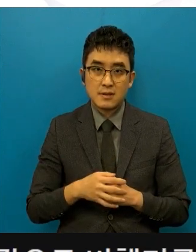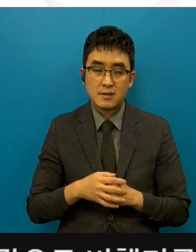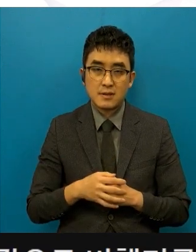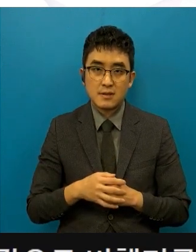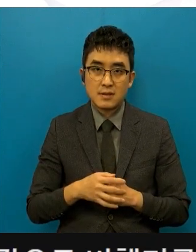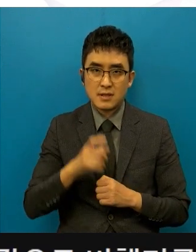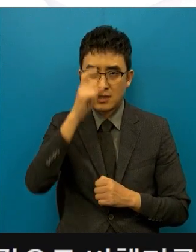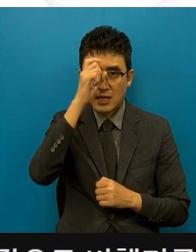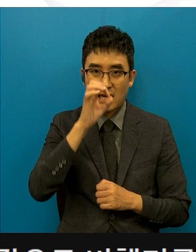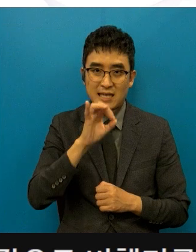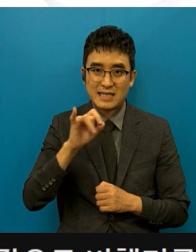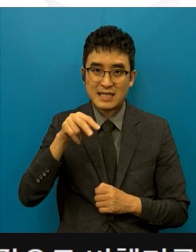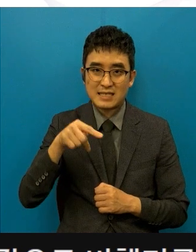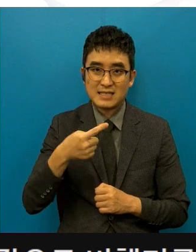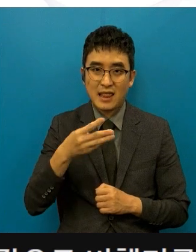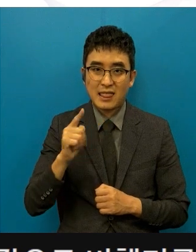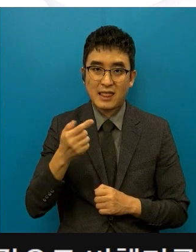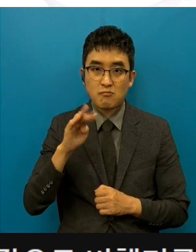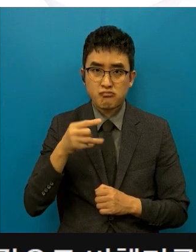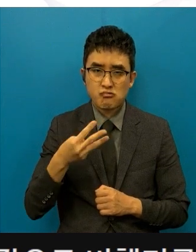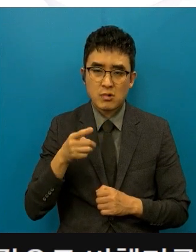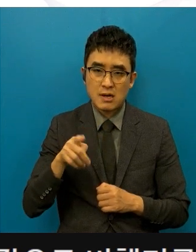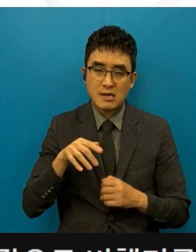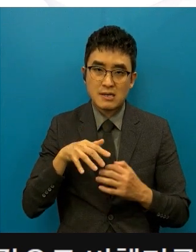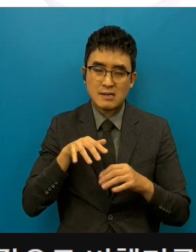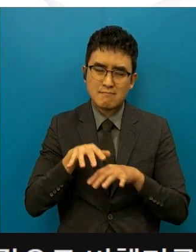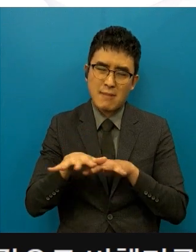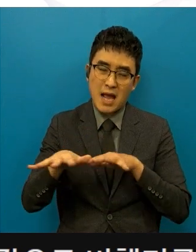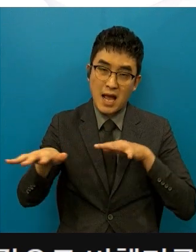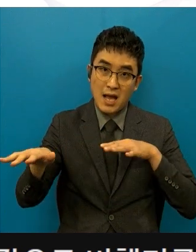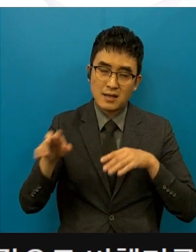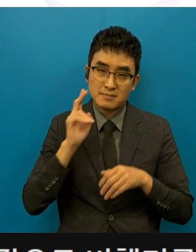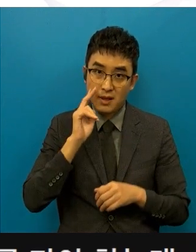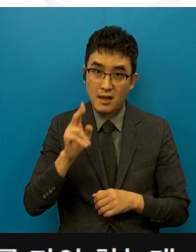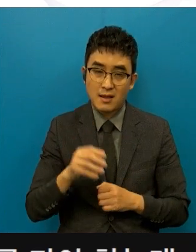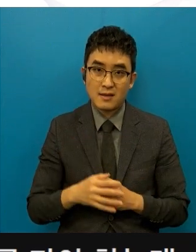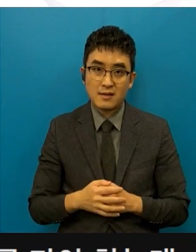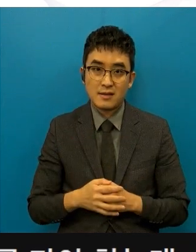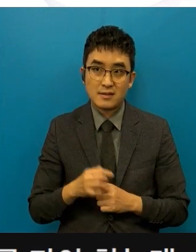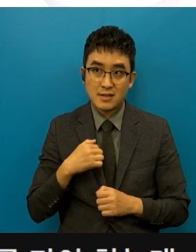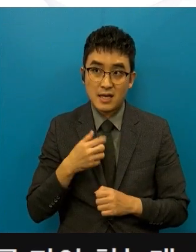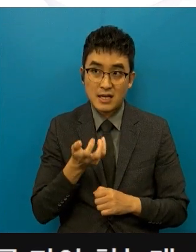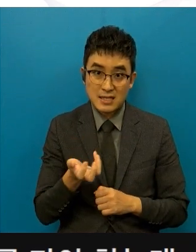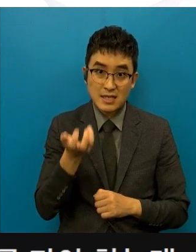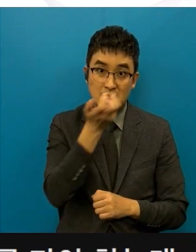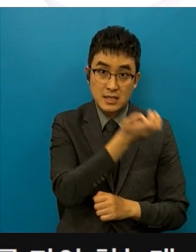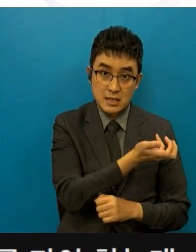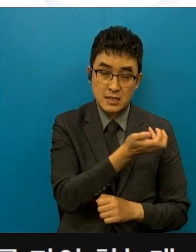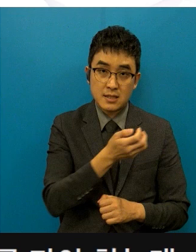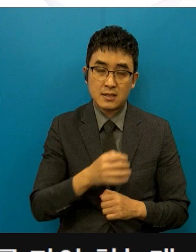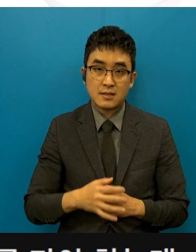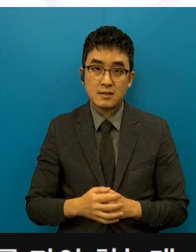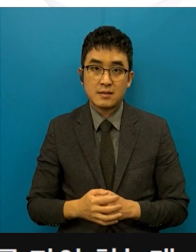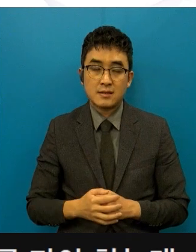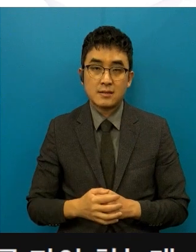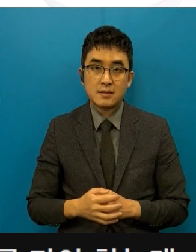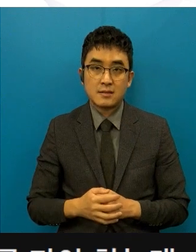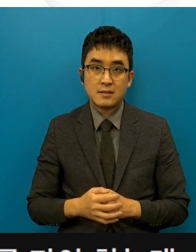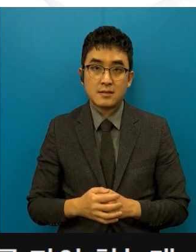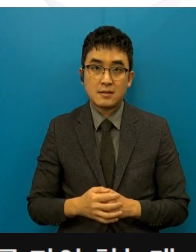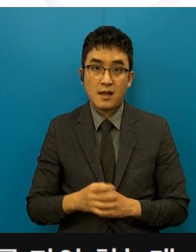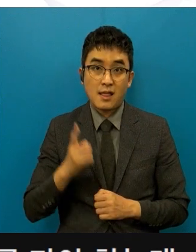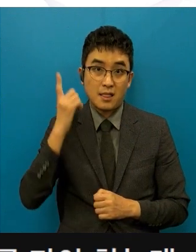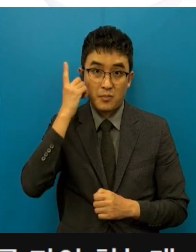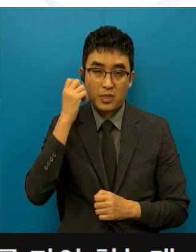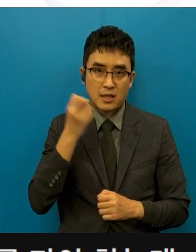connect over my phone again, and as long as I'm in the mercy of the reception, but as long as I have connection, I will follow